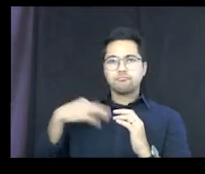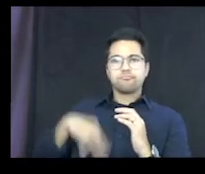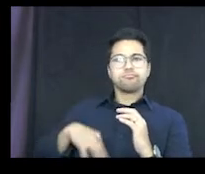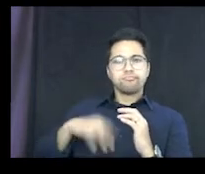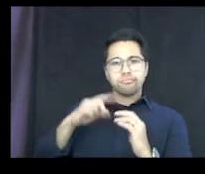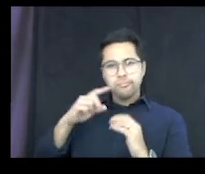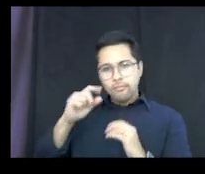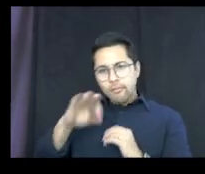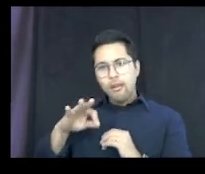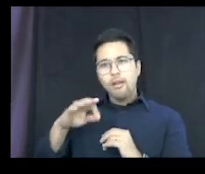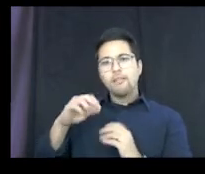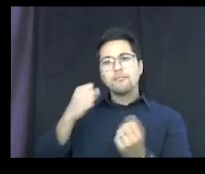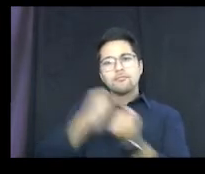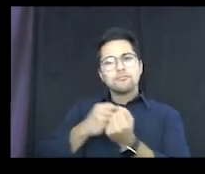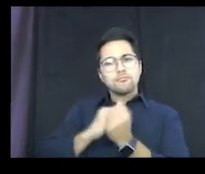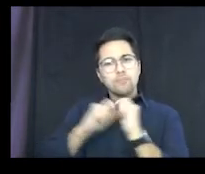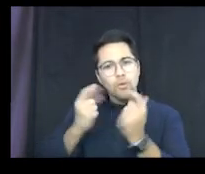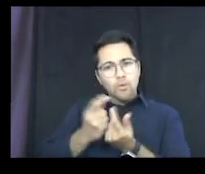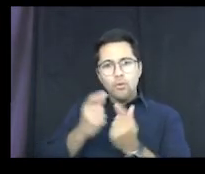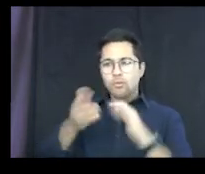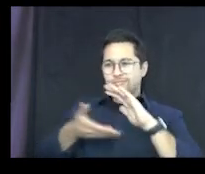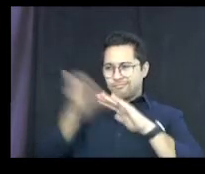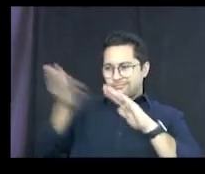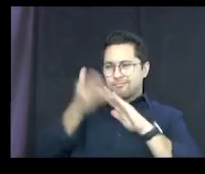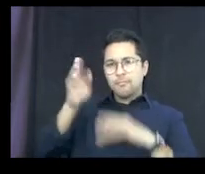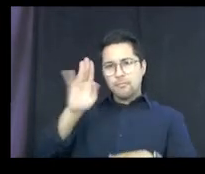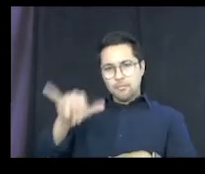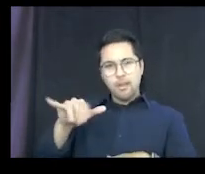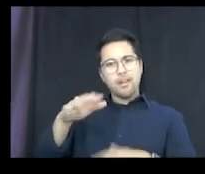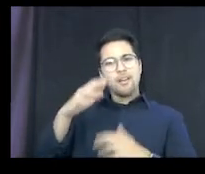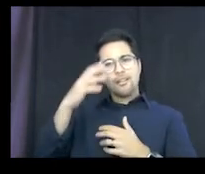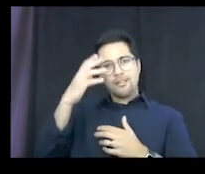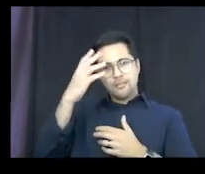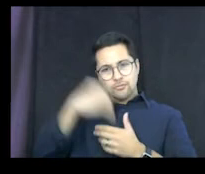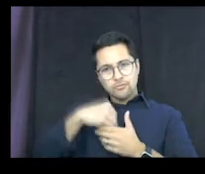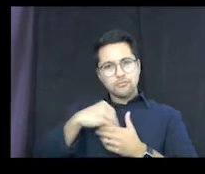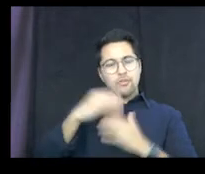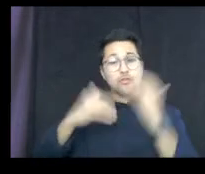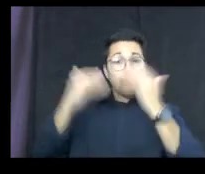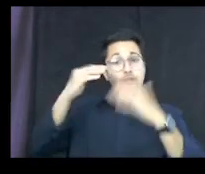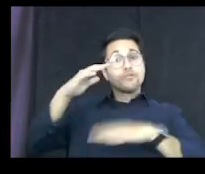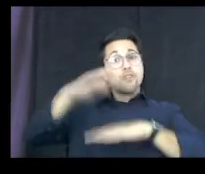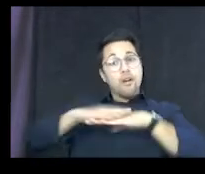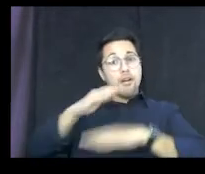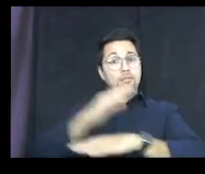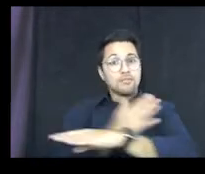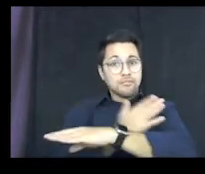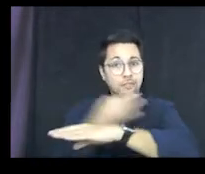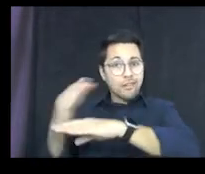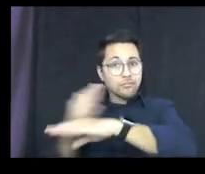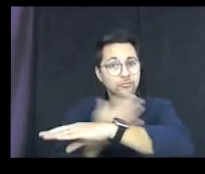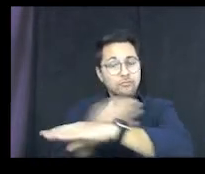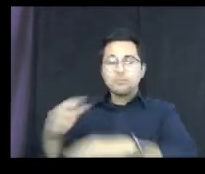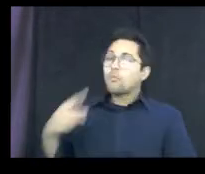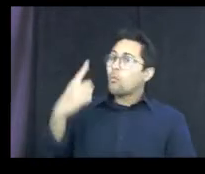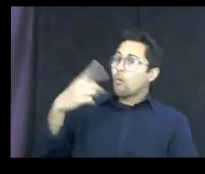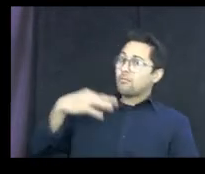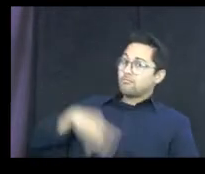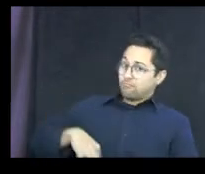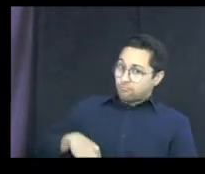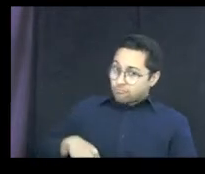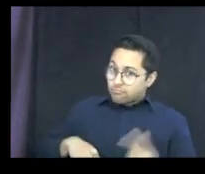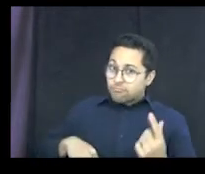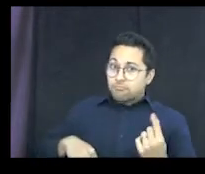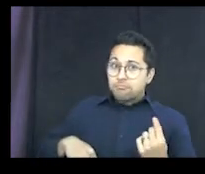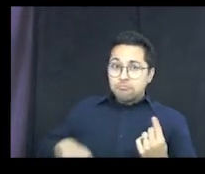a support group that is run by adults on the spectrum. And I think one of the advantages